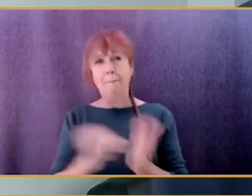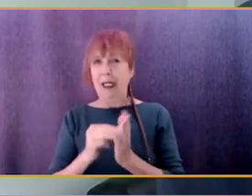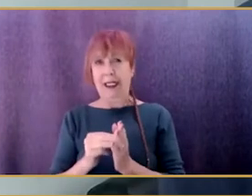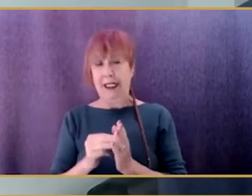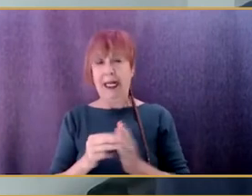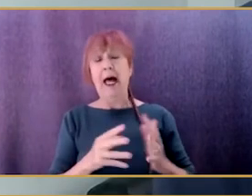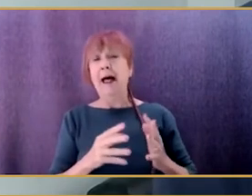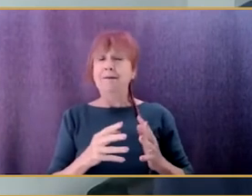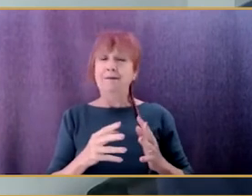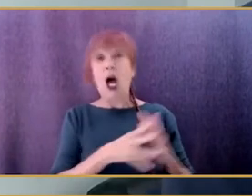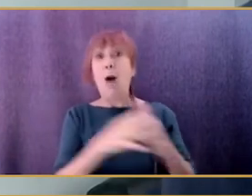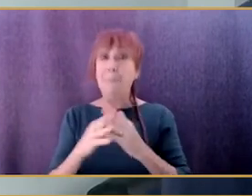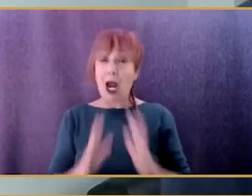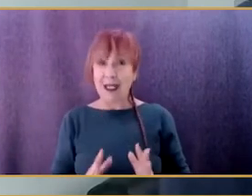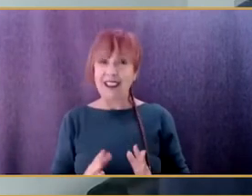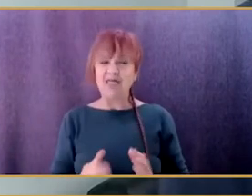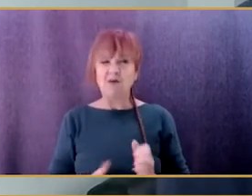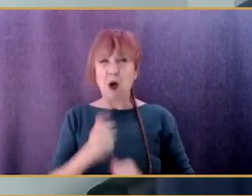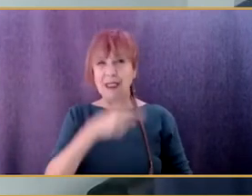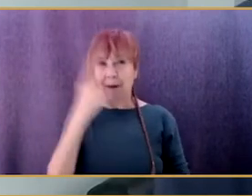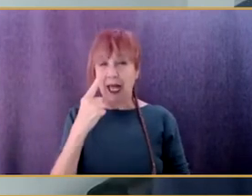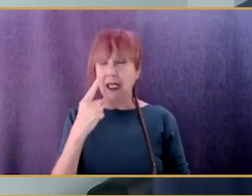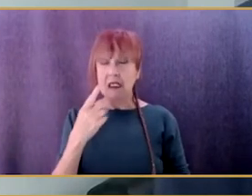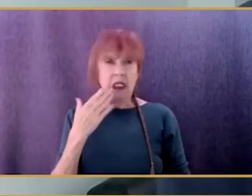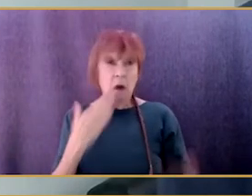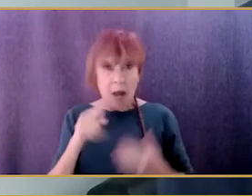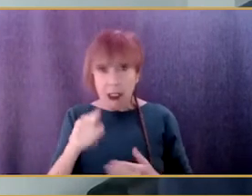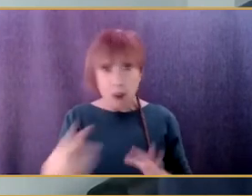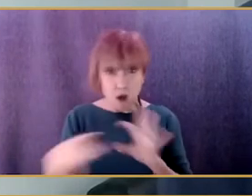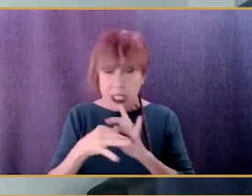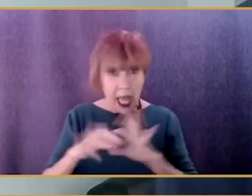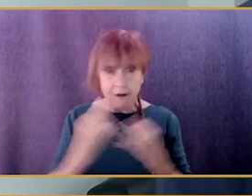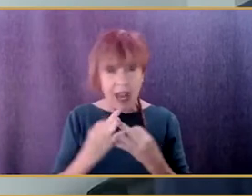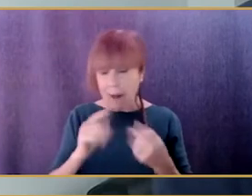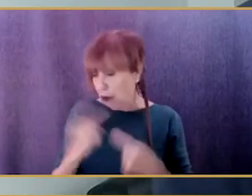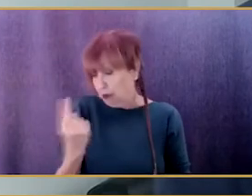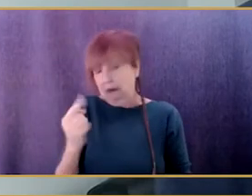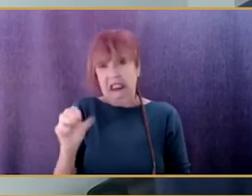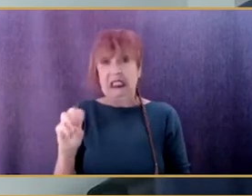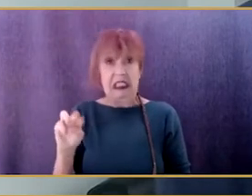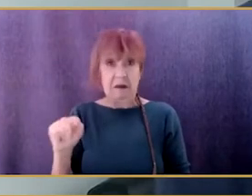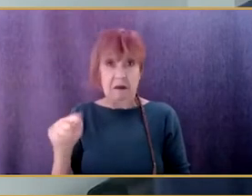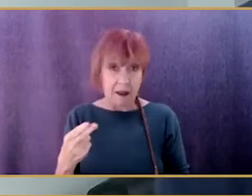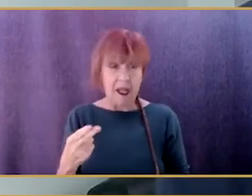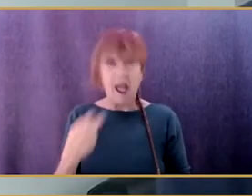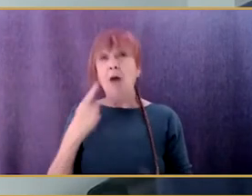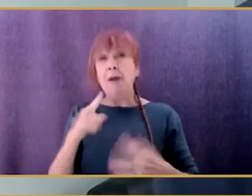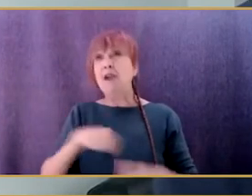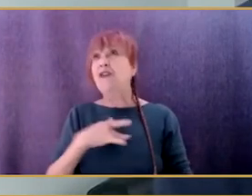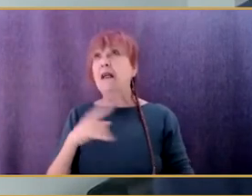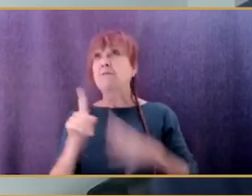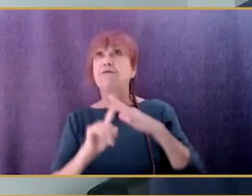African American Americans You are likely some kin to a Smith You may feel like someone floating in a swimming